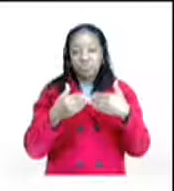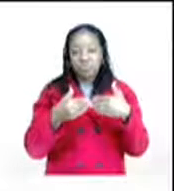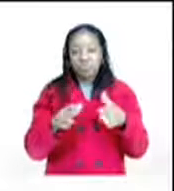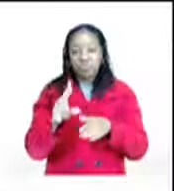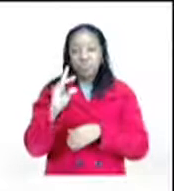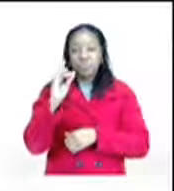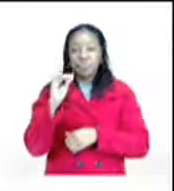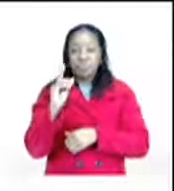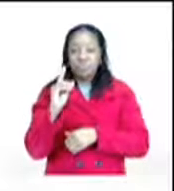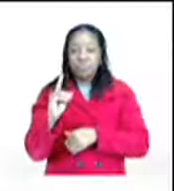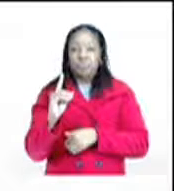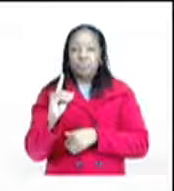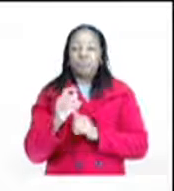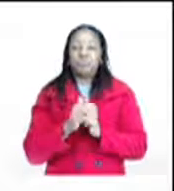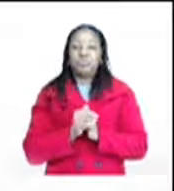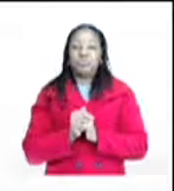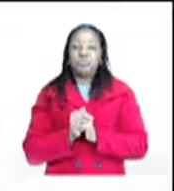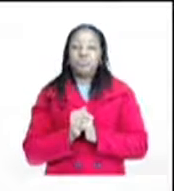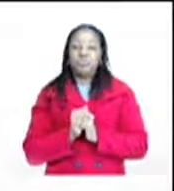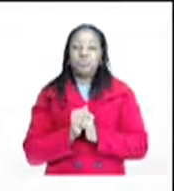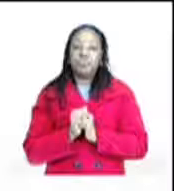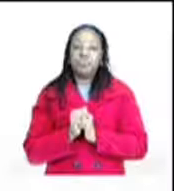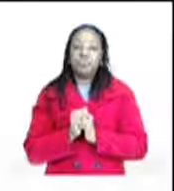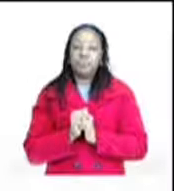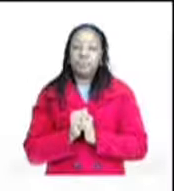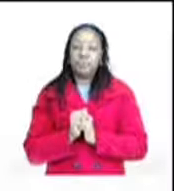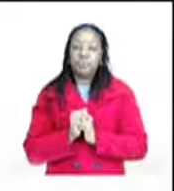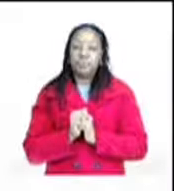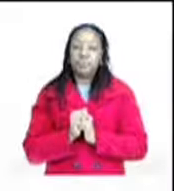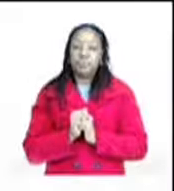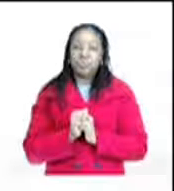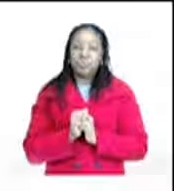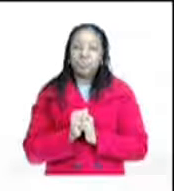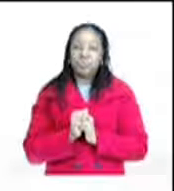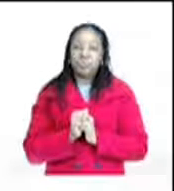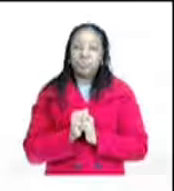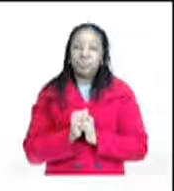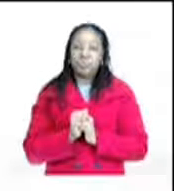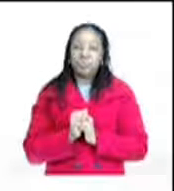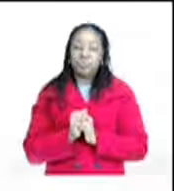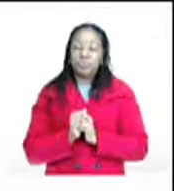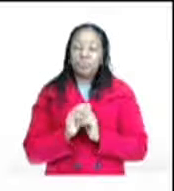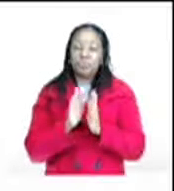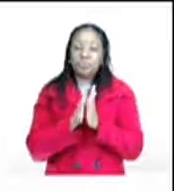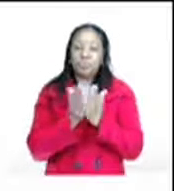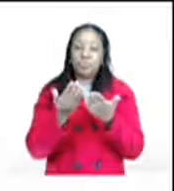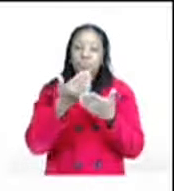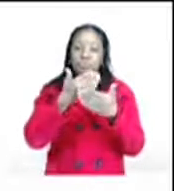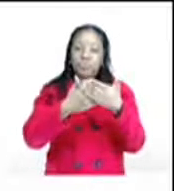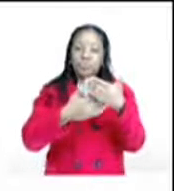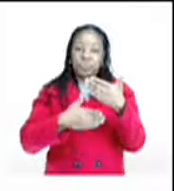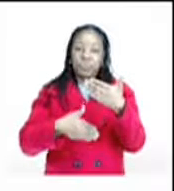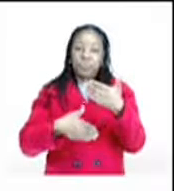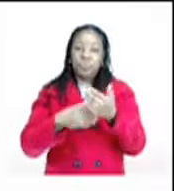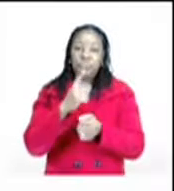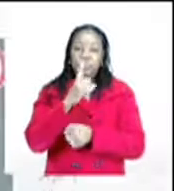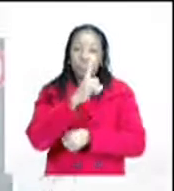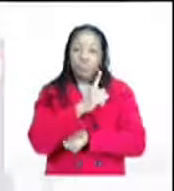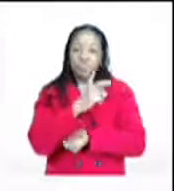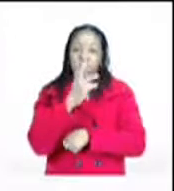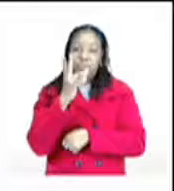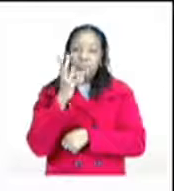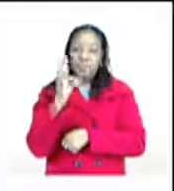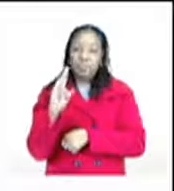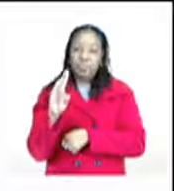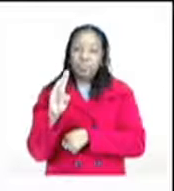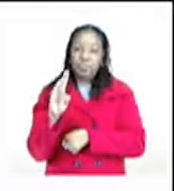things that you can think of that begin with letter D. Let's turn to page 17 of